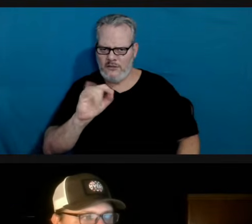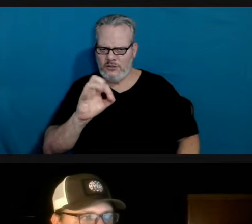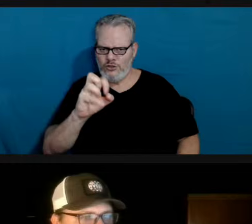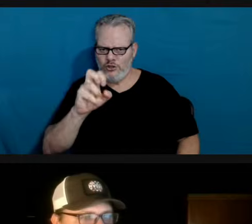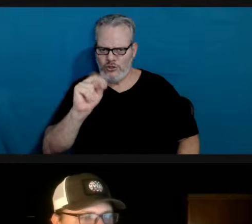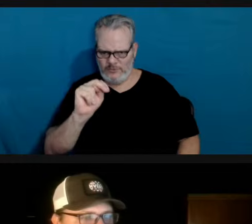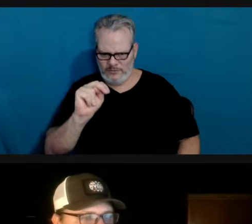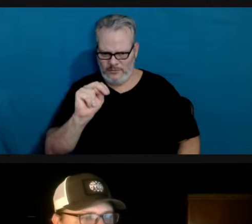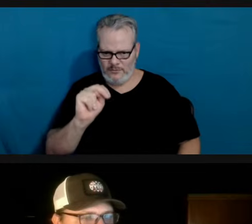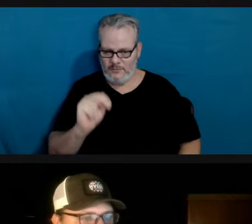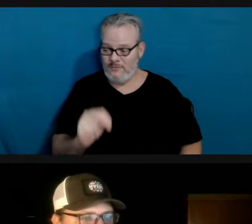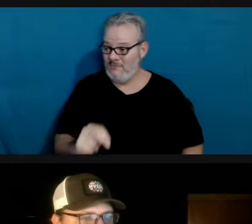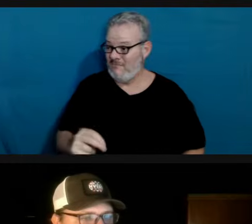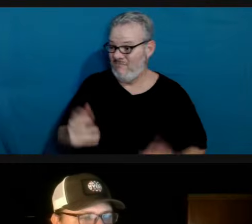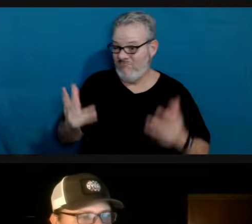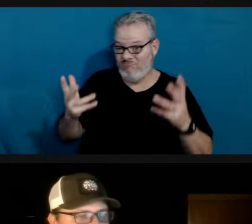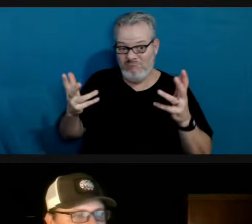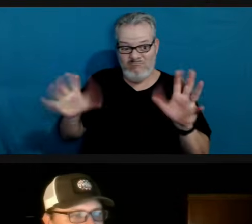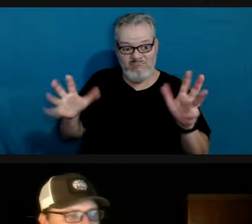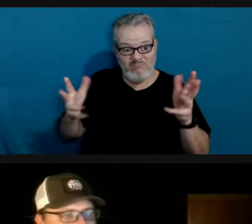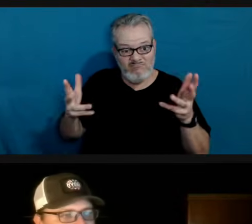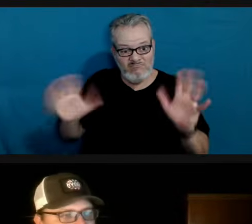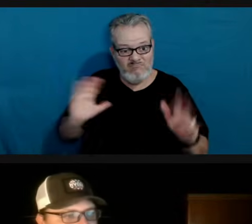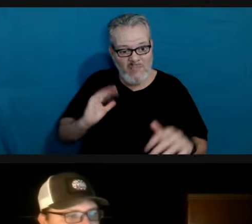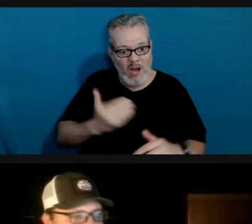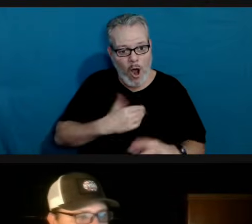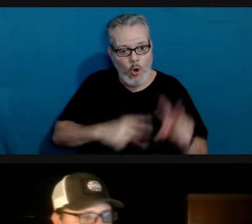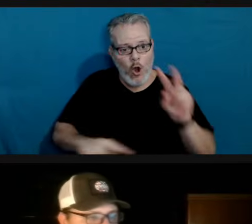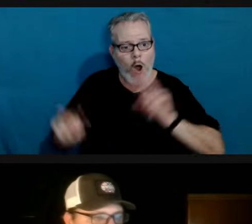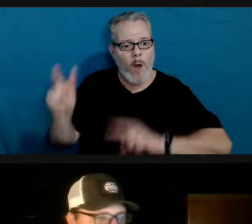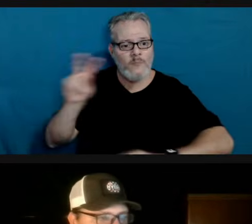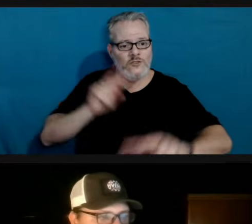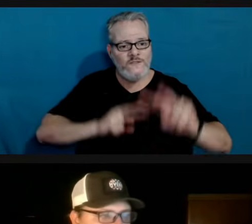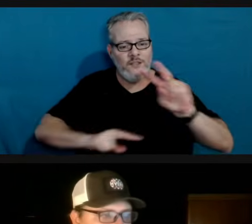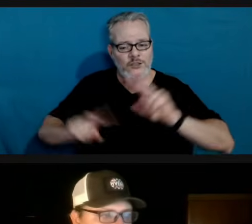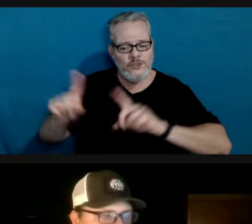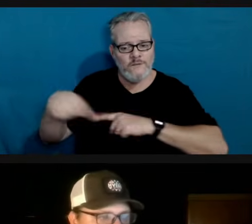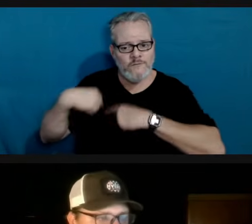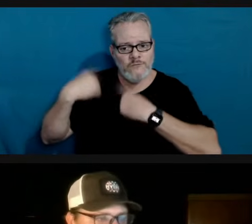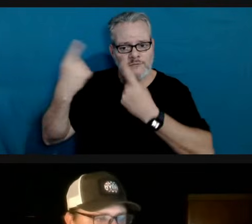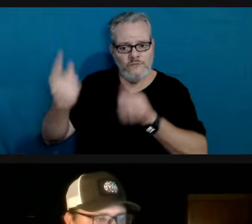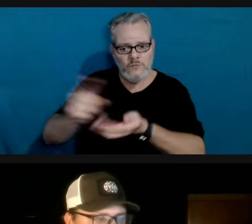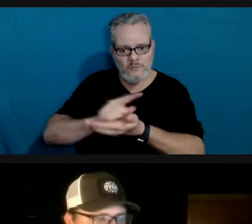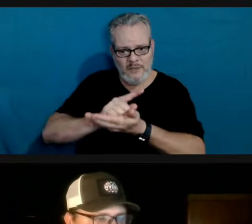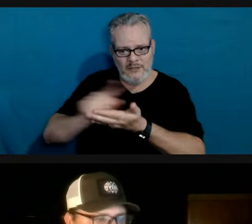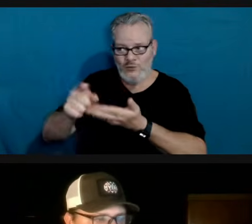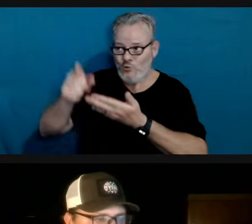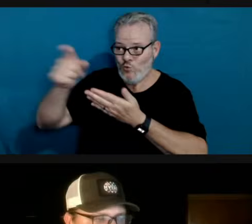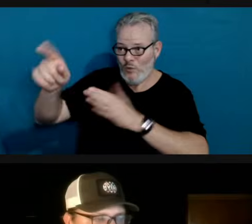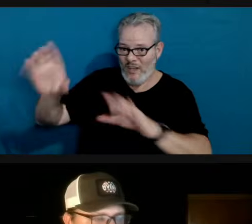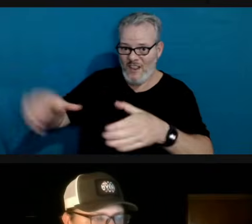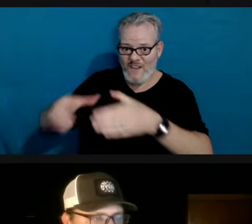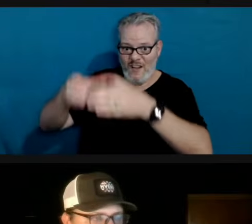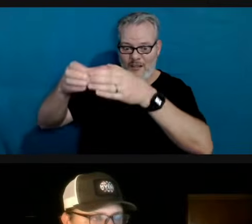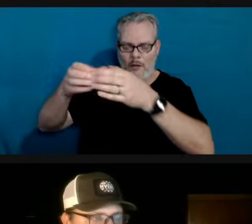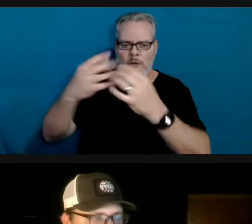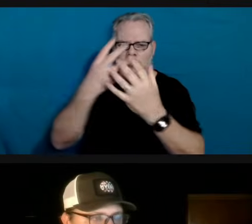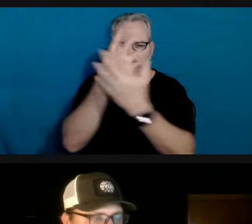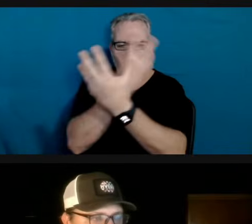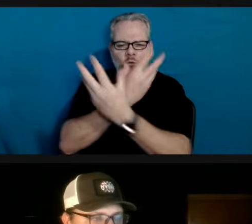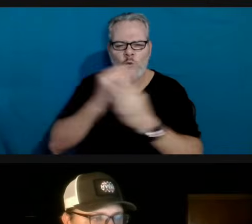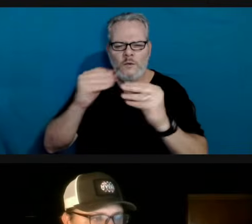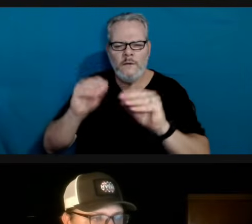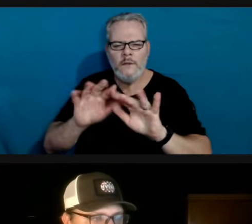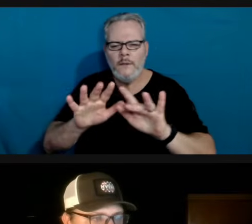All right, so that's pretty much our observations for the week up at the caldera. Steady as she glows, like